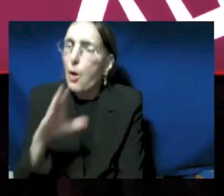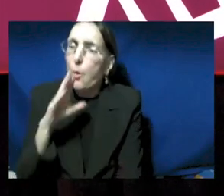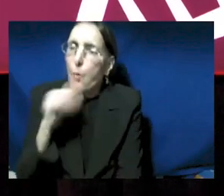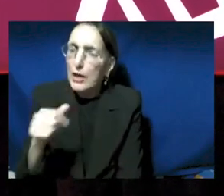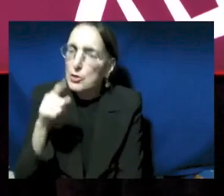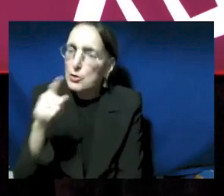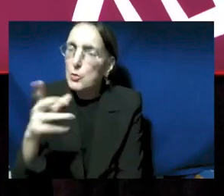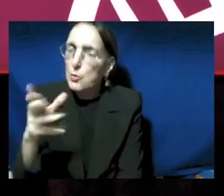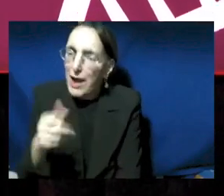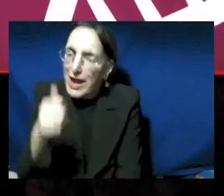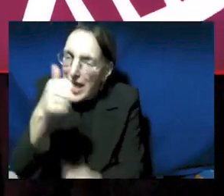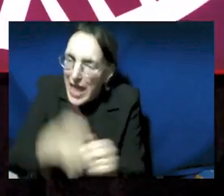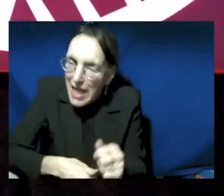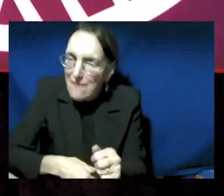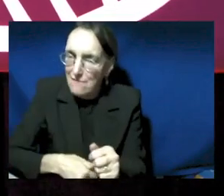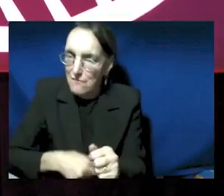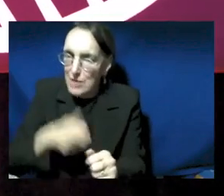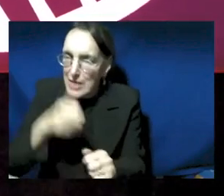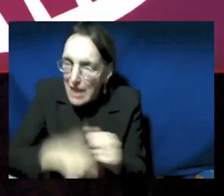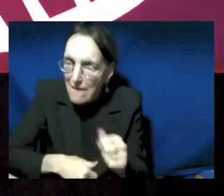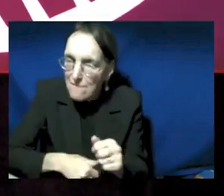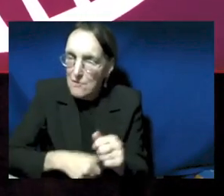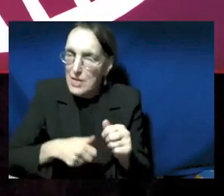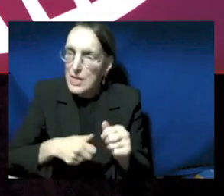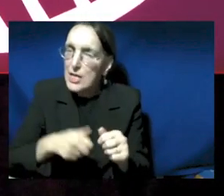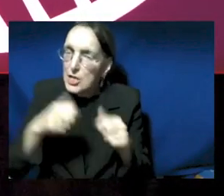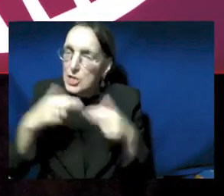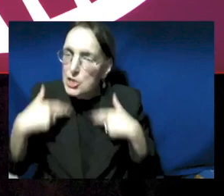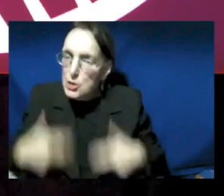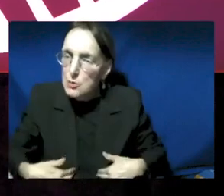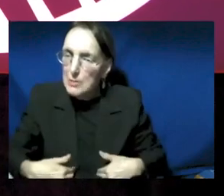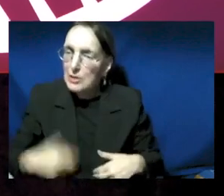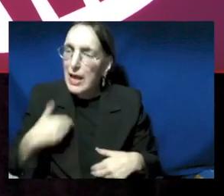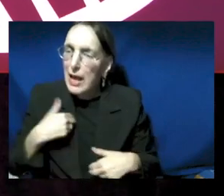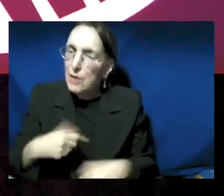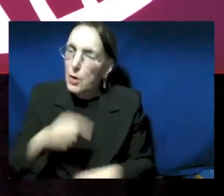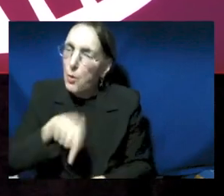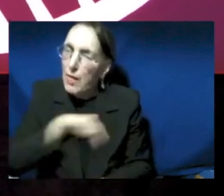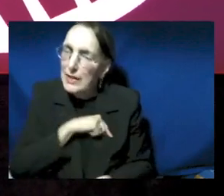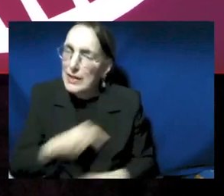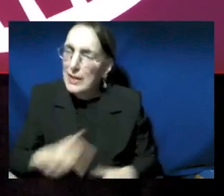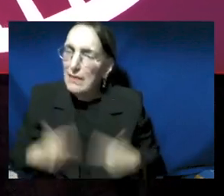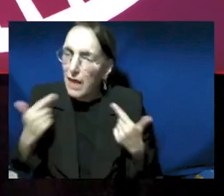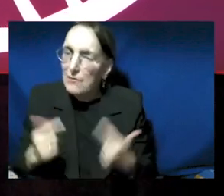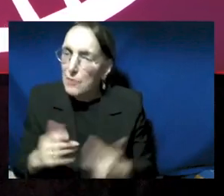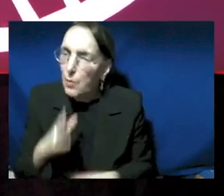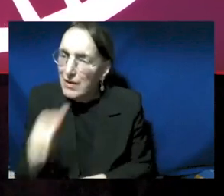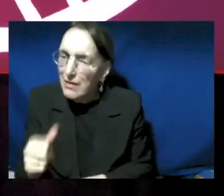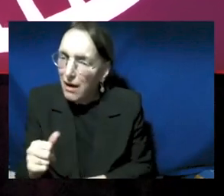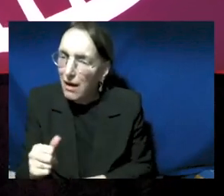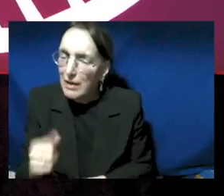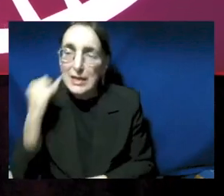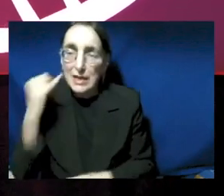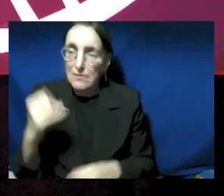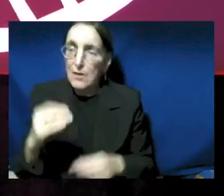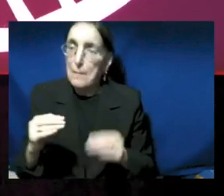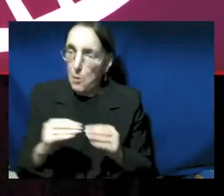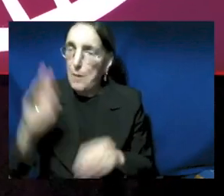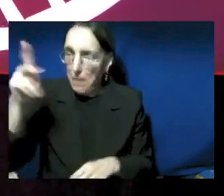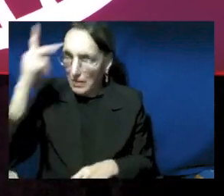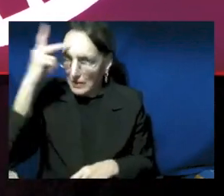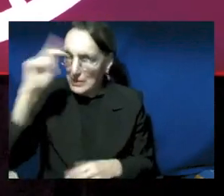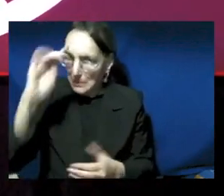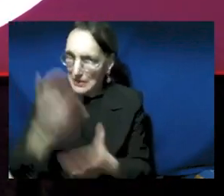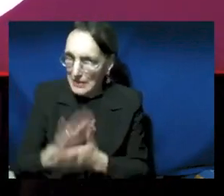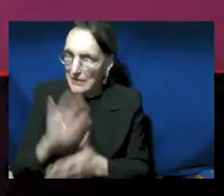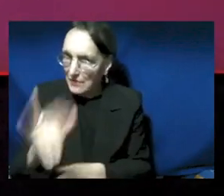life? If more of us believe that, this whole policy discussion wouldn't even be an issue, y'all. What we are living in